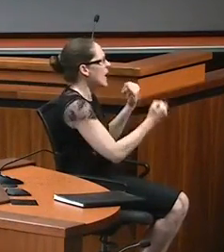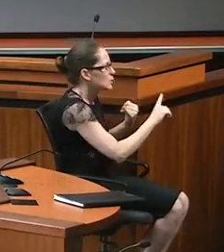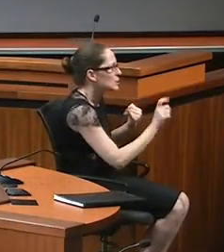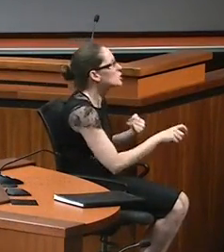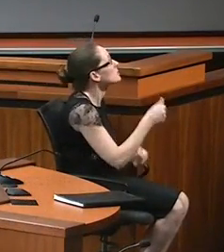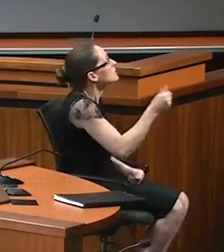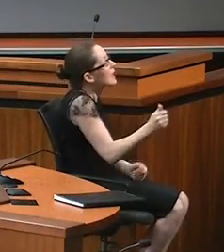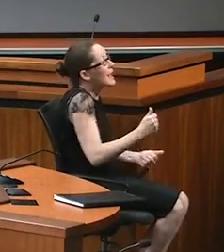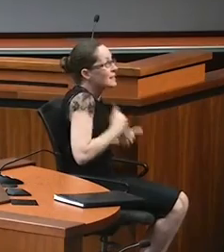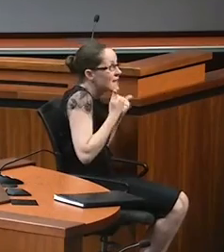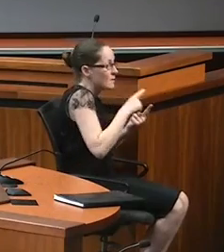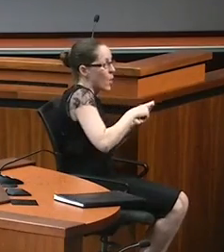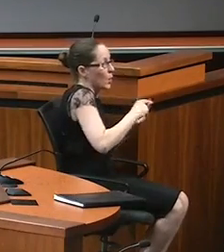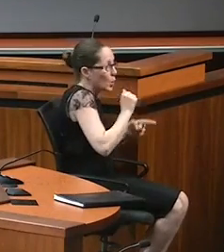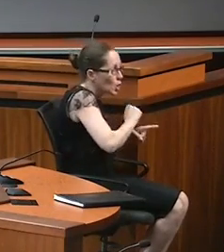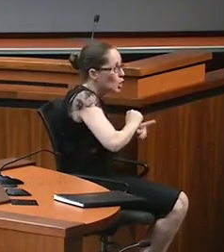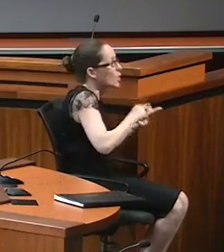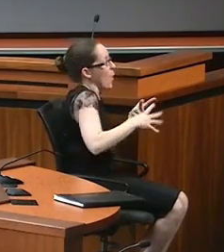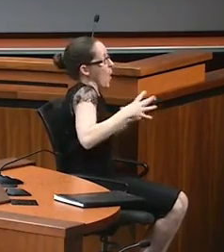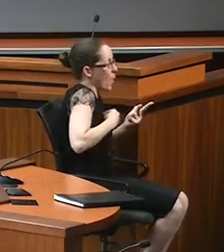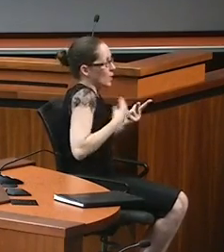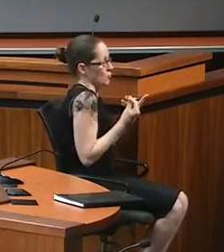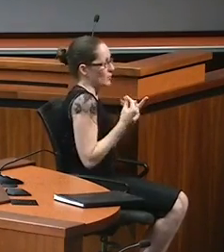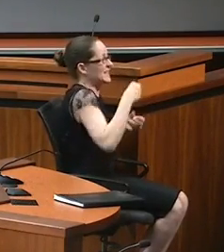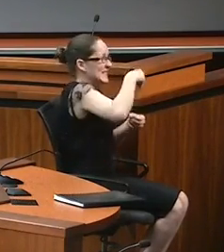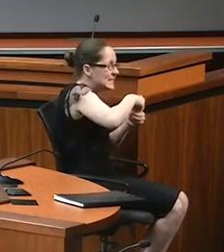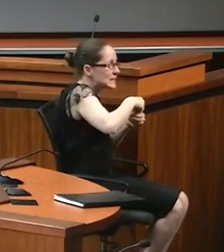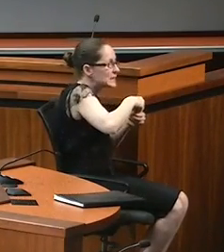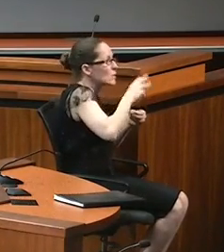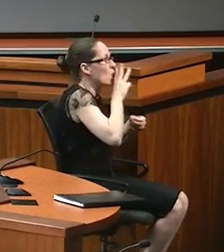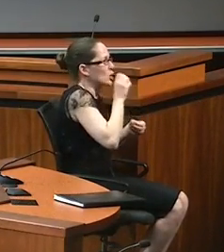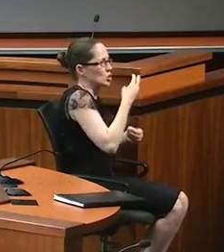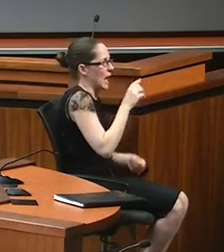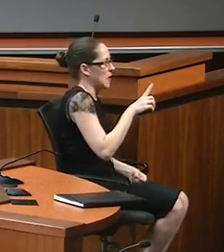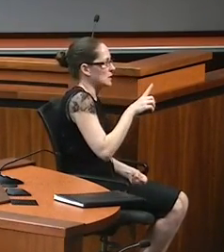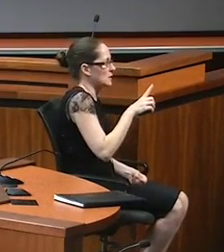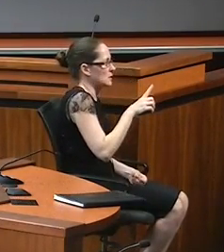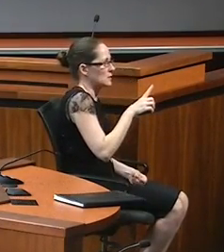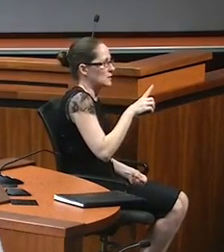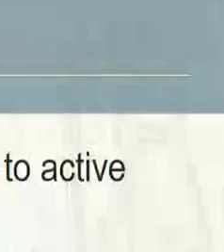live or work or own property in the watershed? And